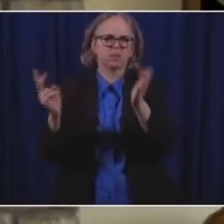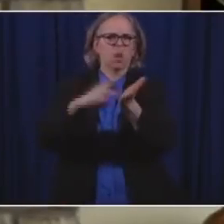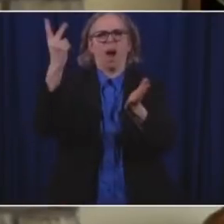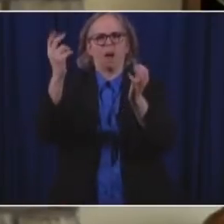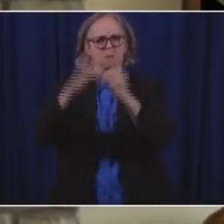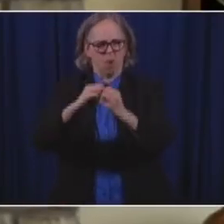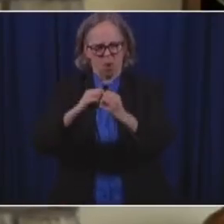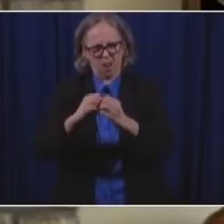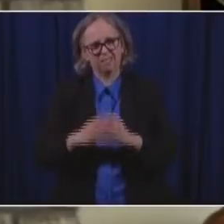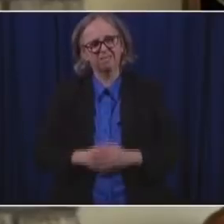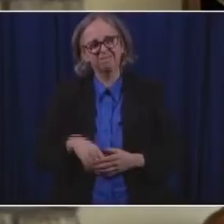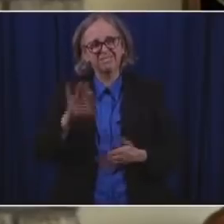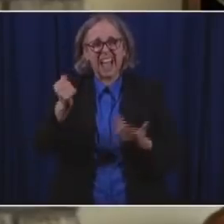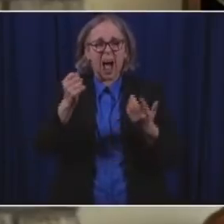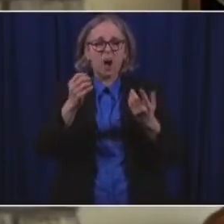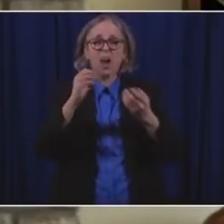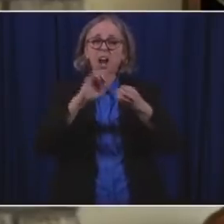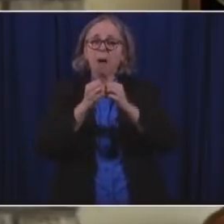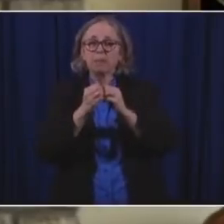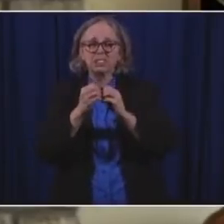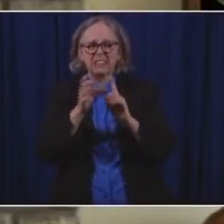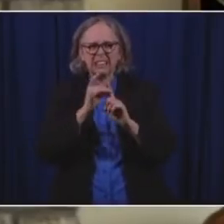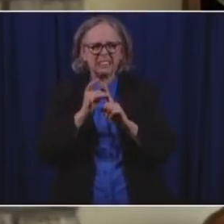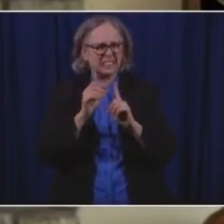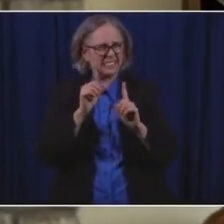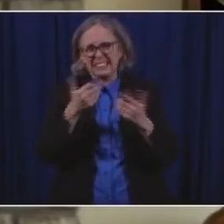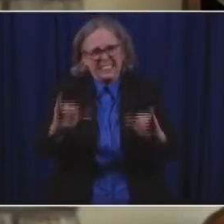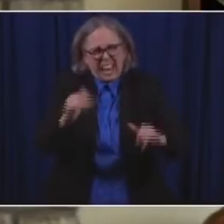today, certainly not good.